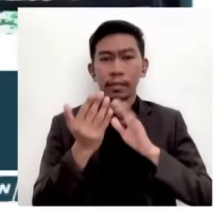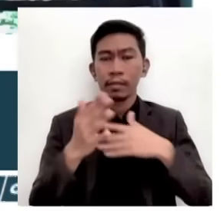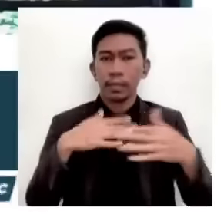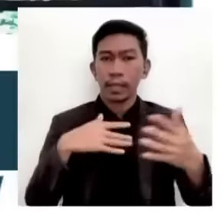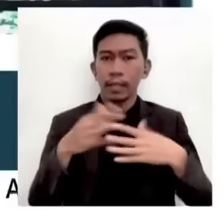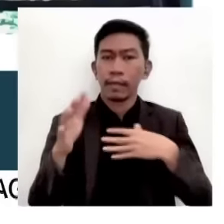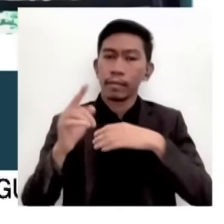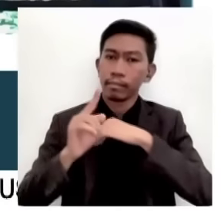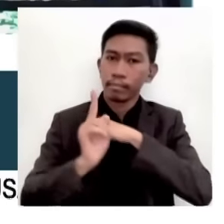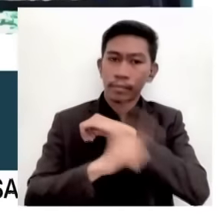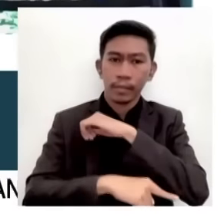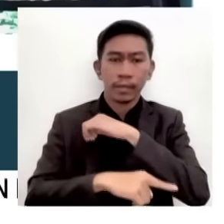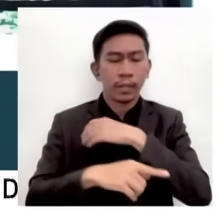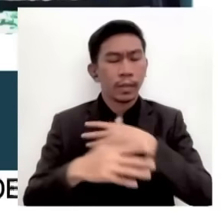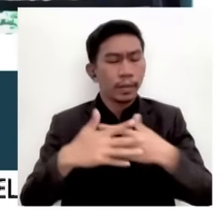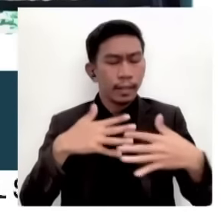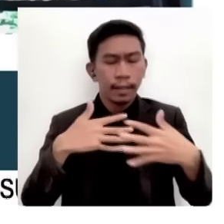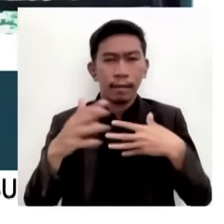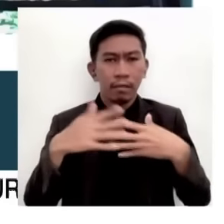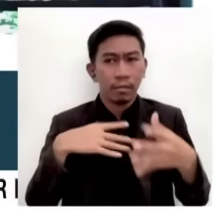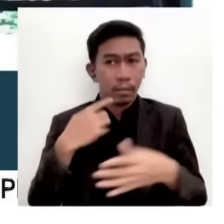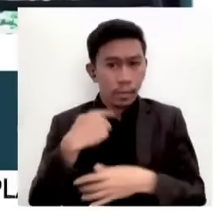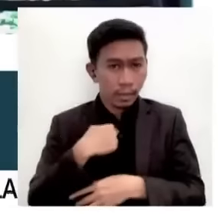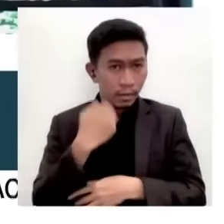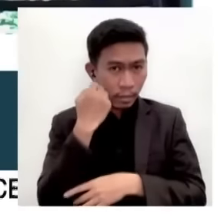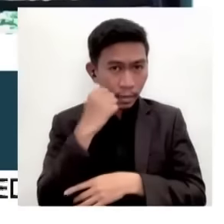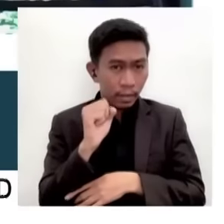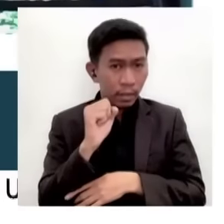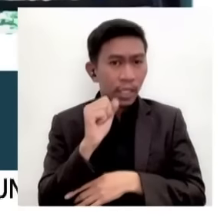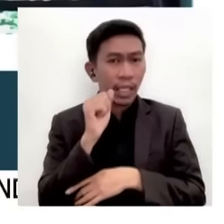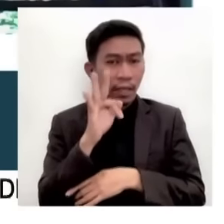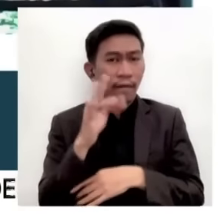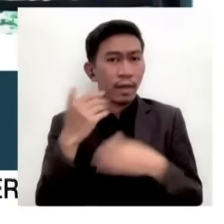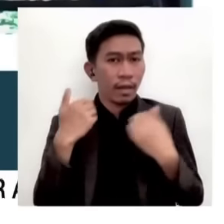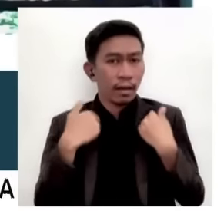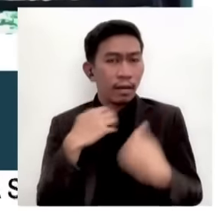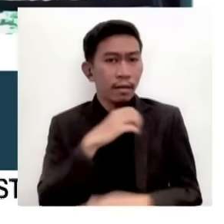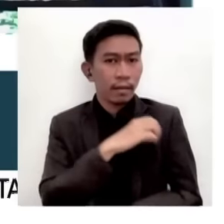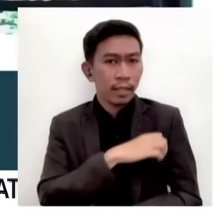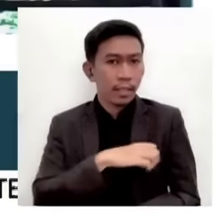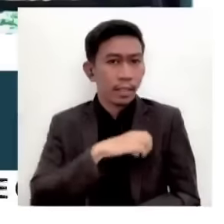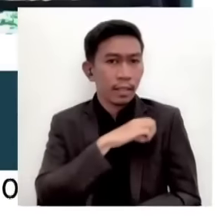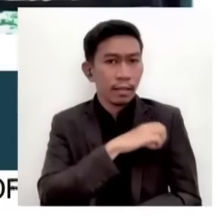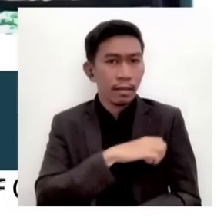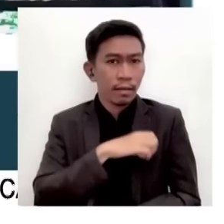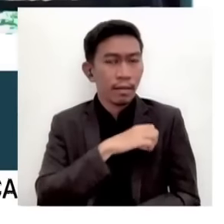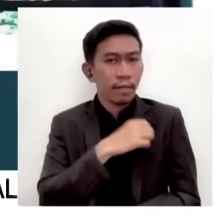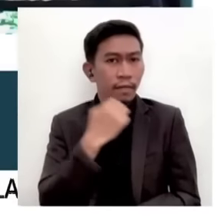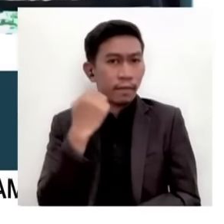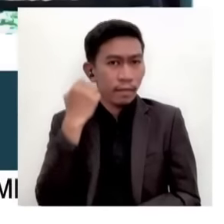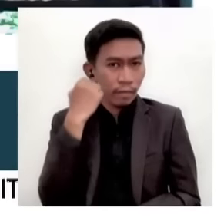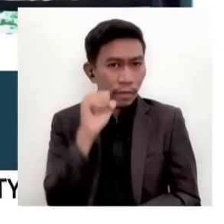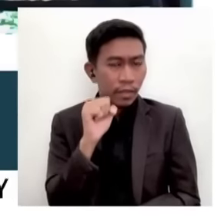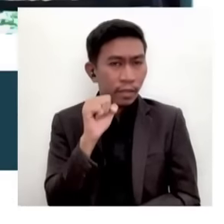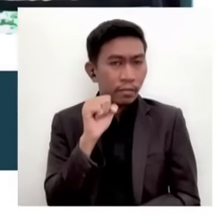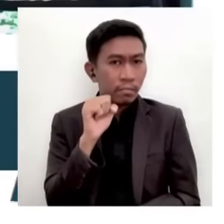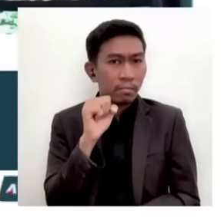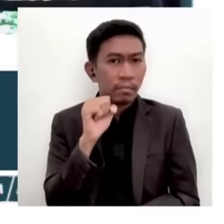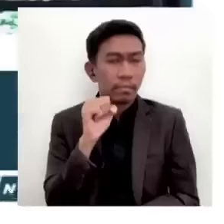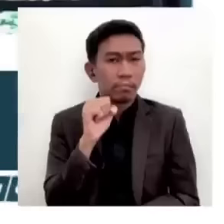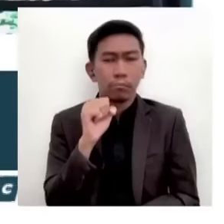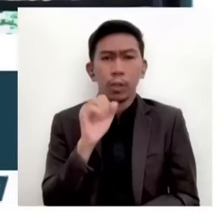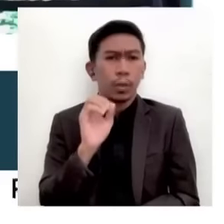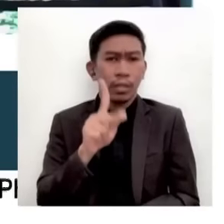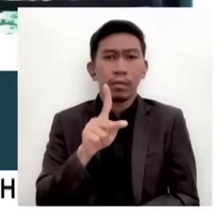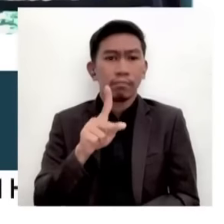sanction or anuman yung na-violate ko. Kung merong ethical, merong violation sa ethics, well, sige,